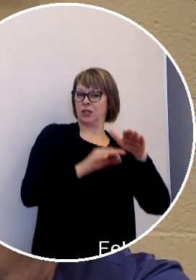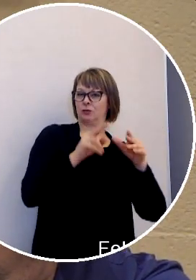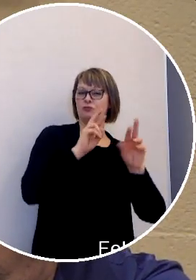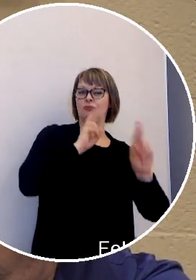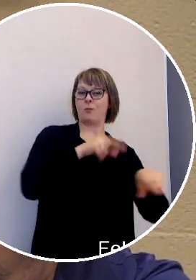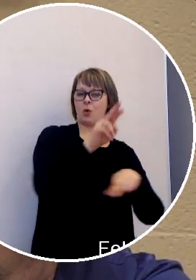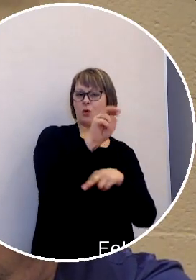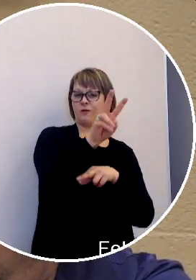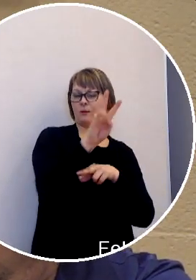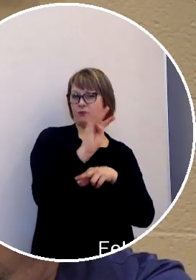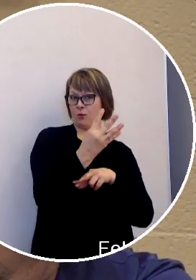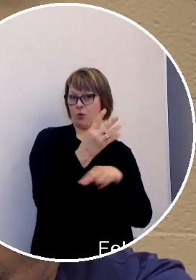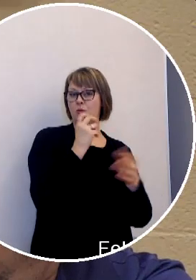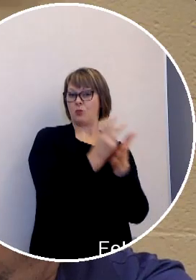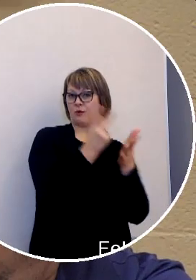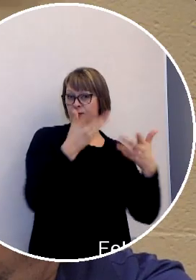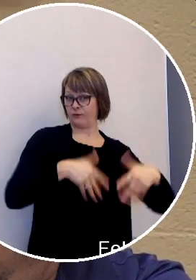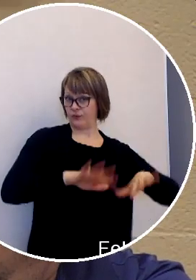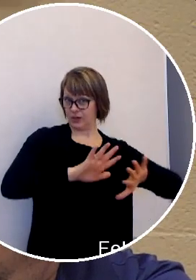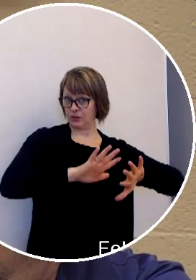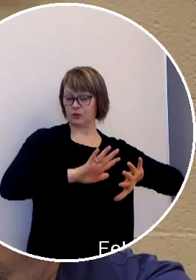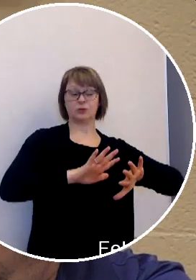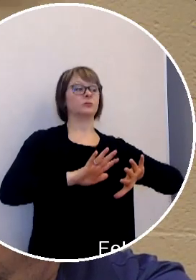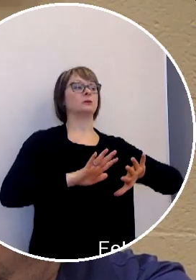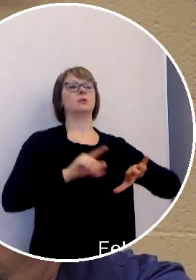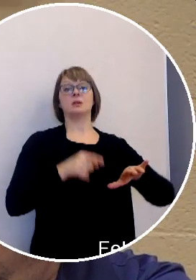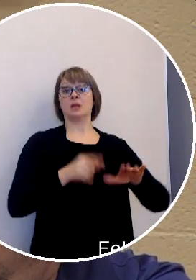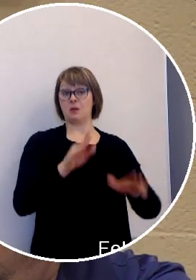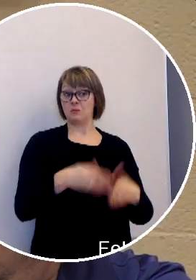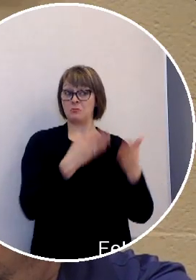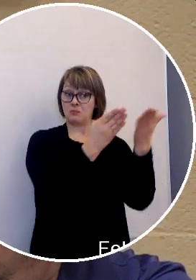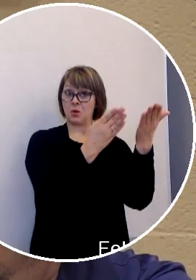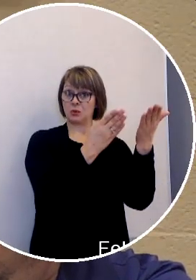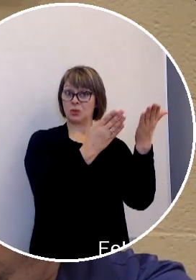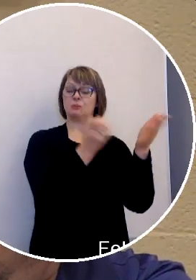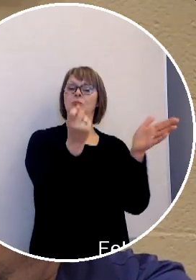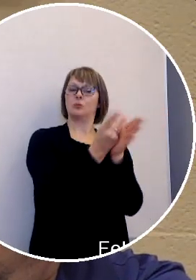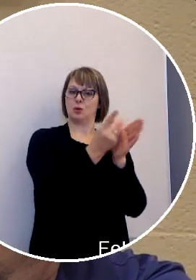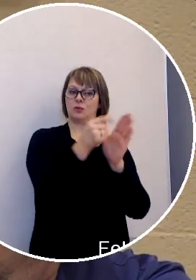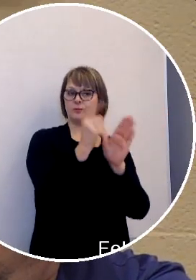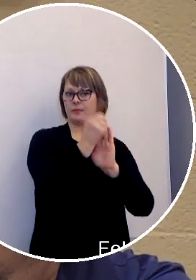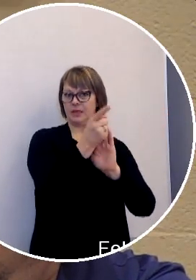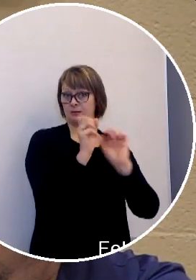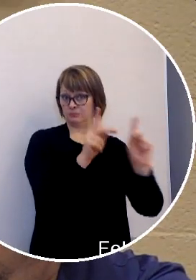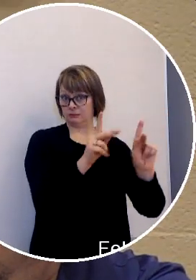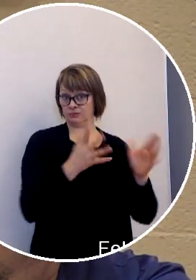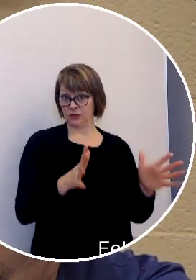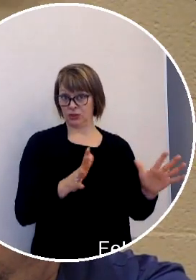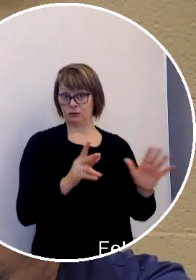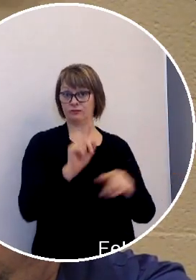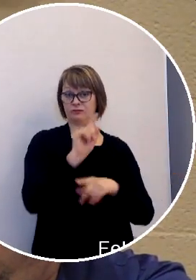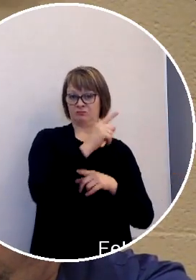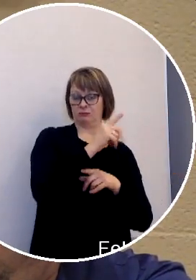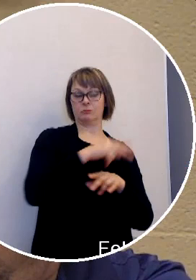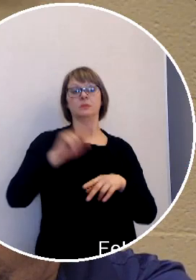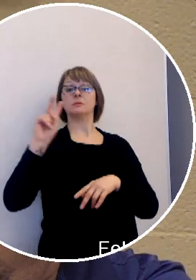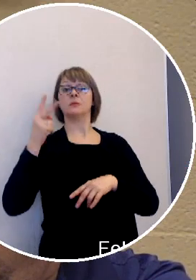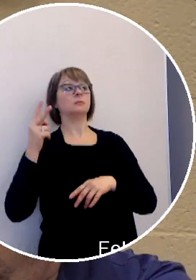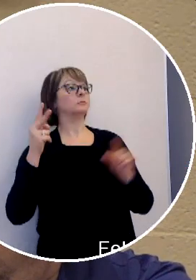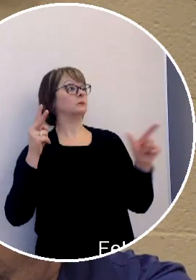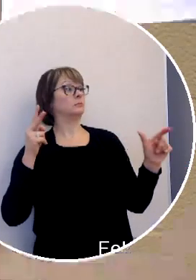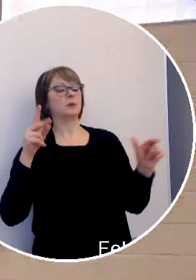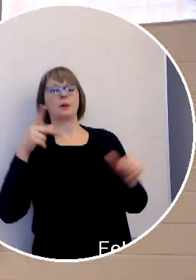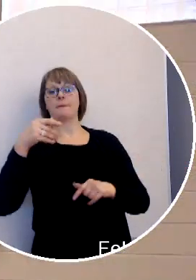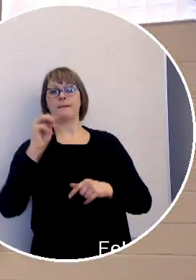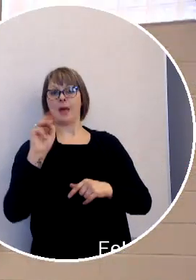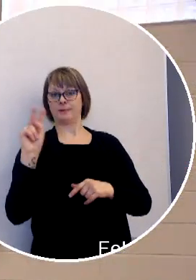November the 4th as presented, and I will move that motion to approve those minutes. Do I have a seconder?